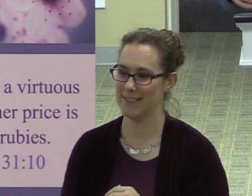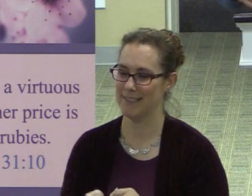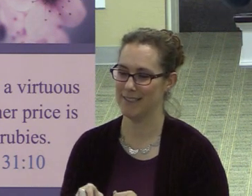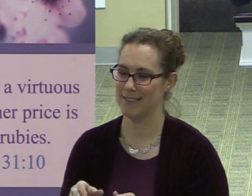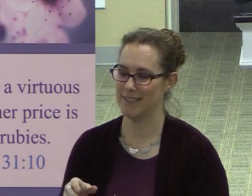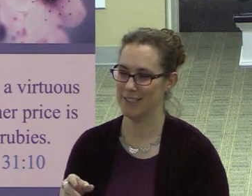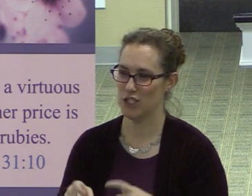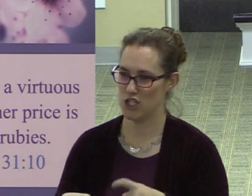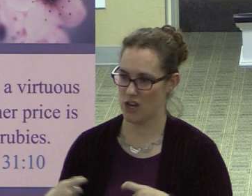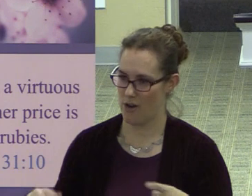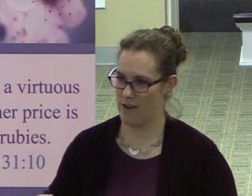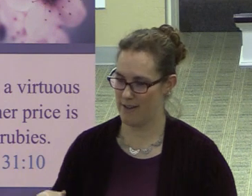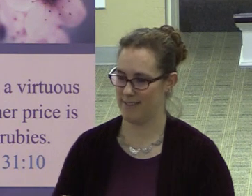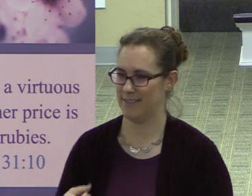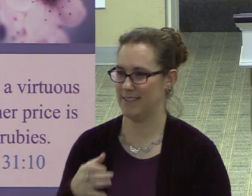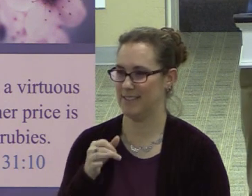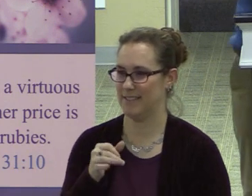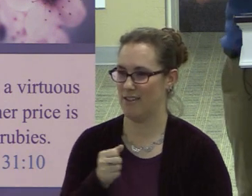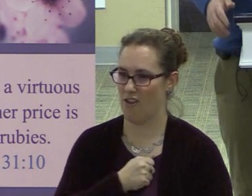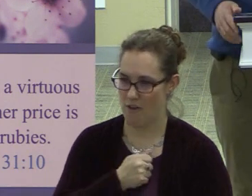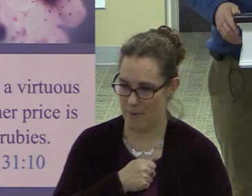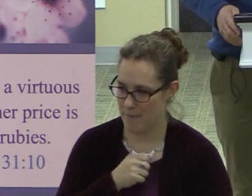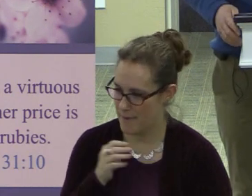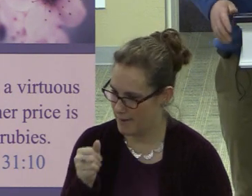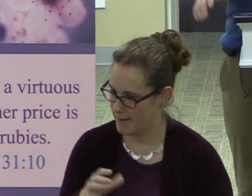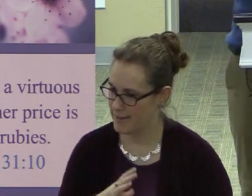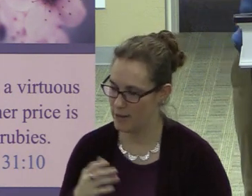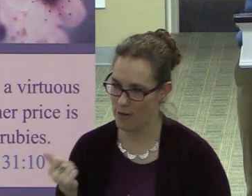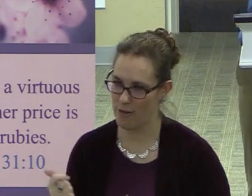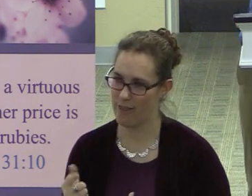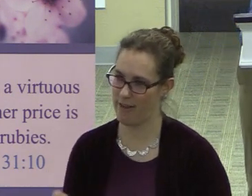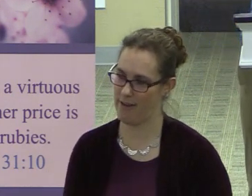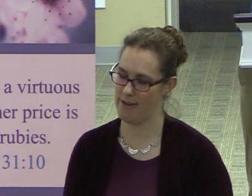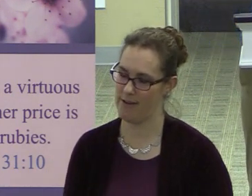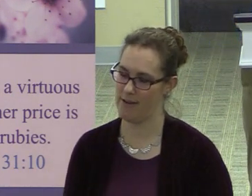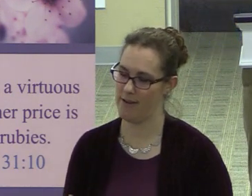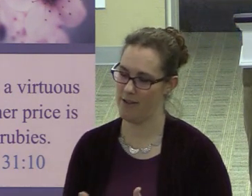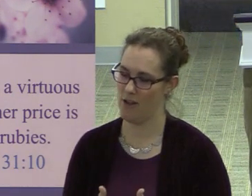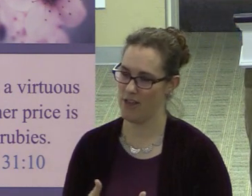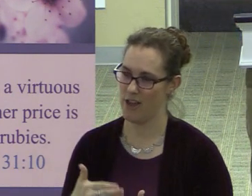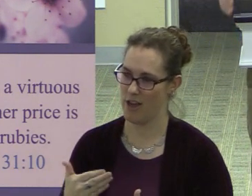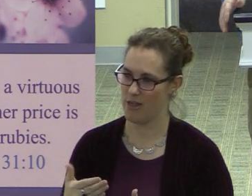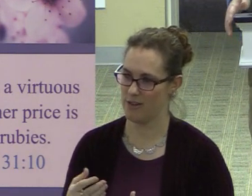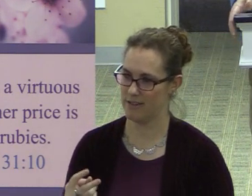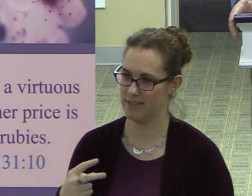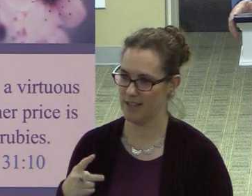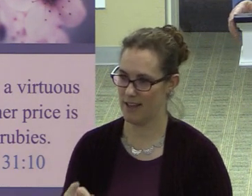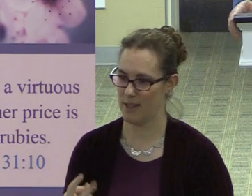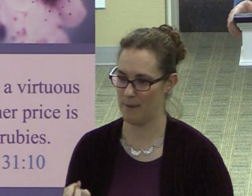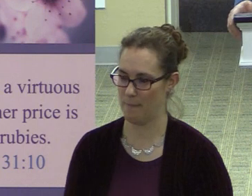Chariots, his infantrymen, they're all in there. They're on the other side looking back.